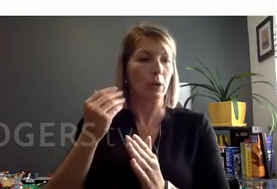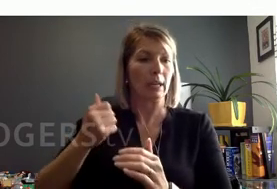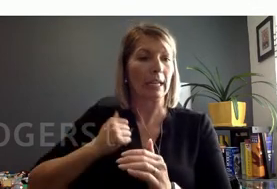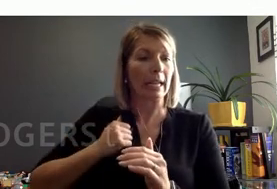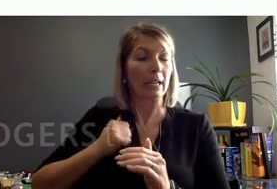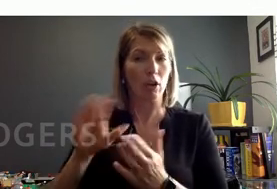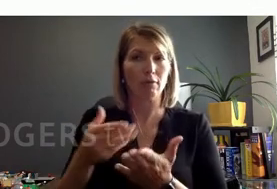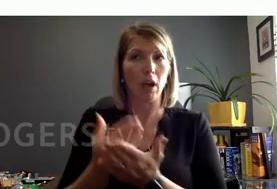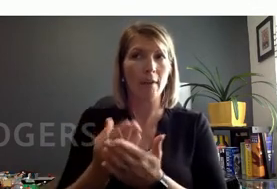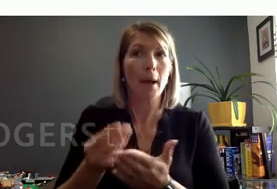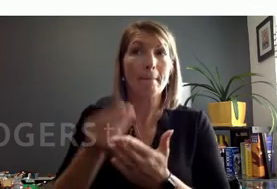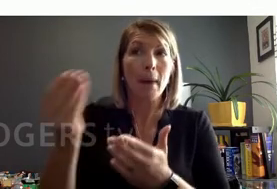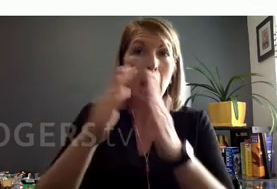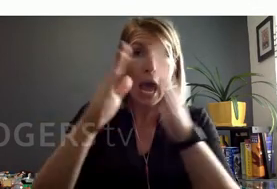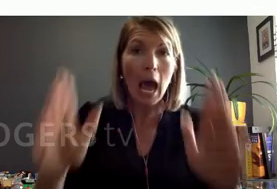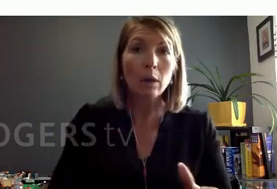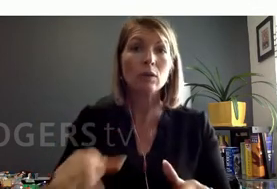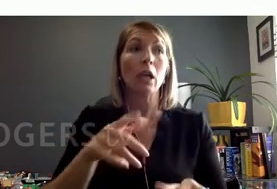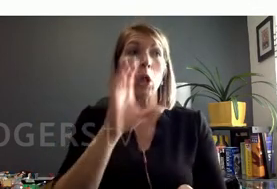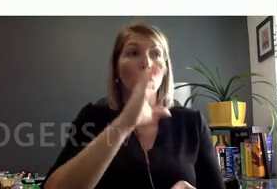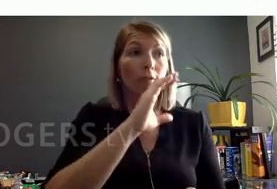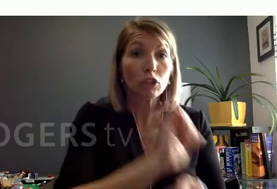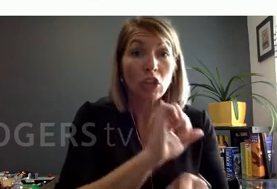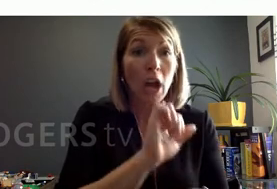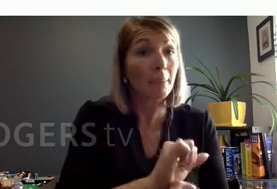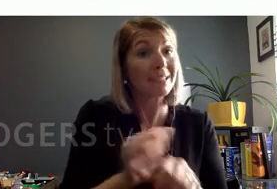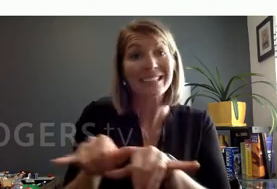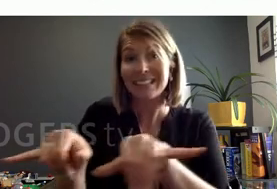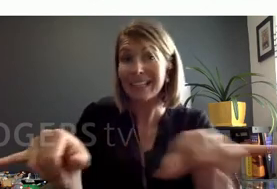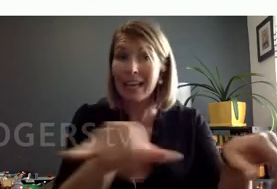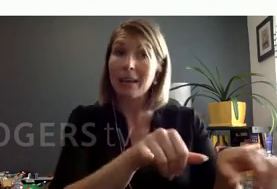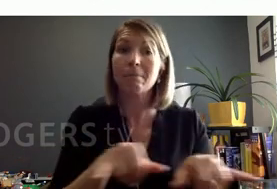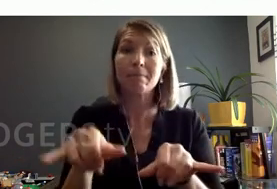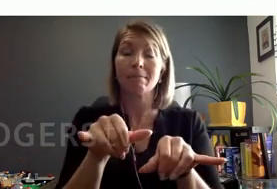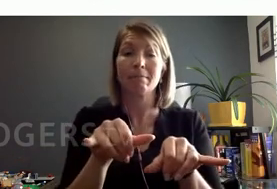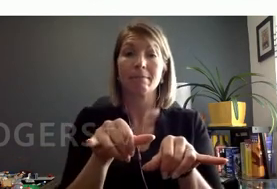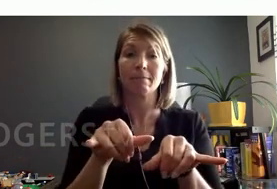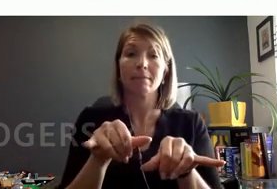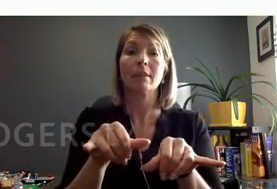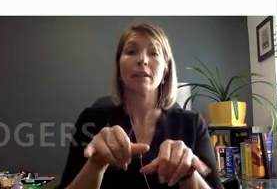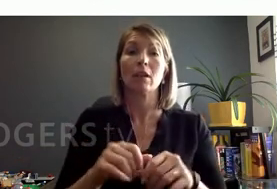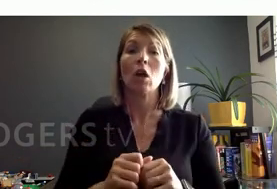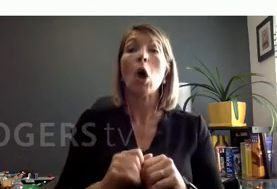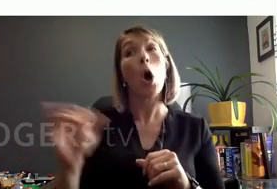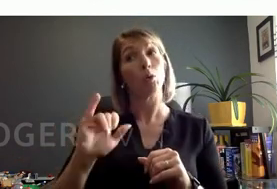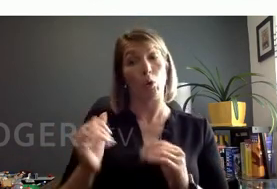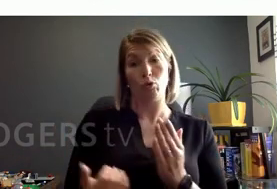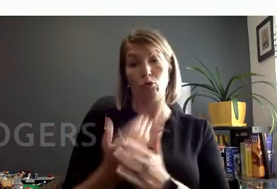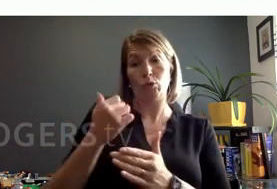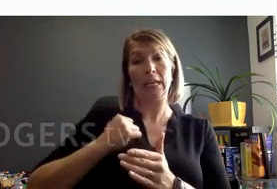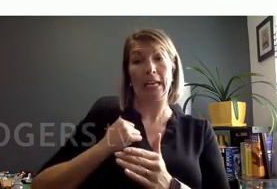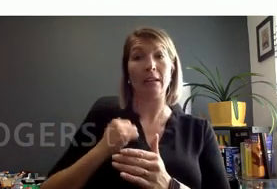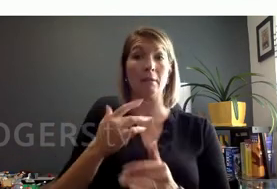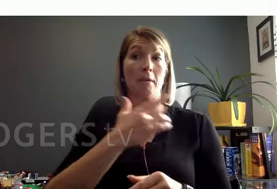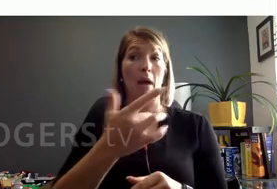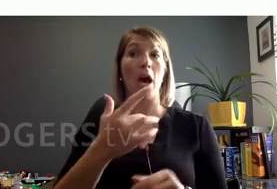forth. And still, some of the newcomers are more unequal to start a business, okay, not only